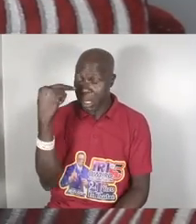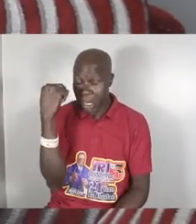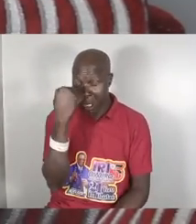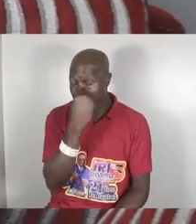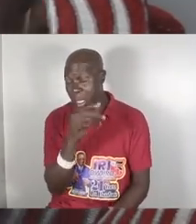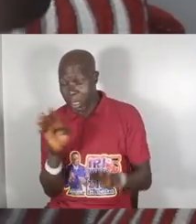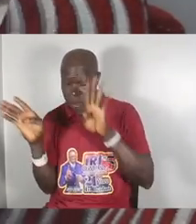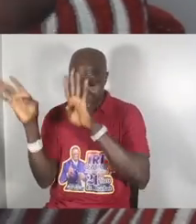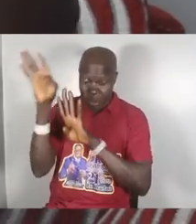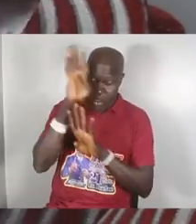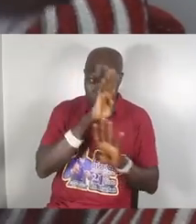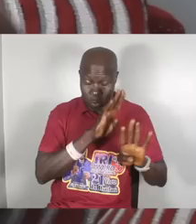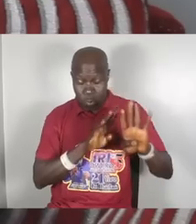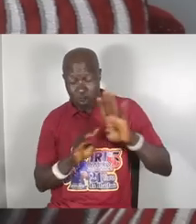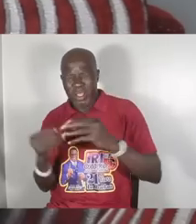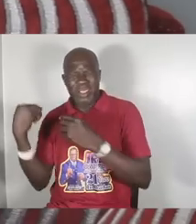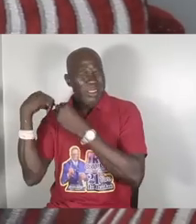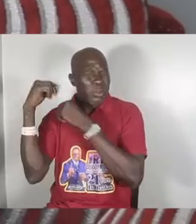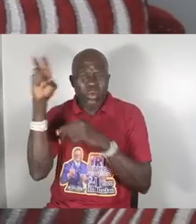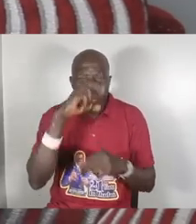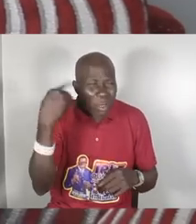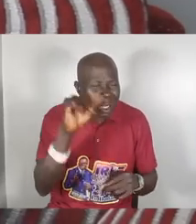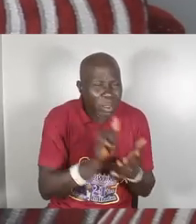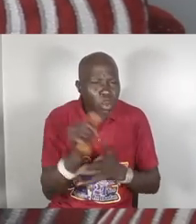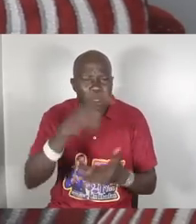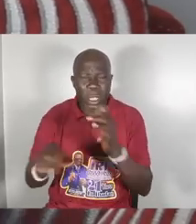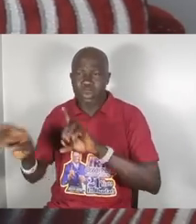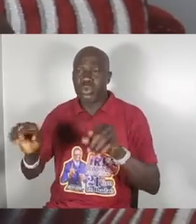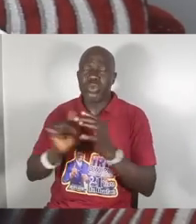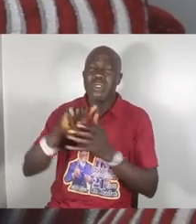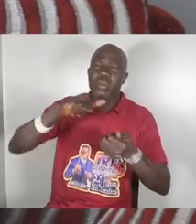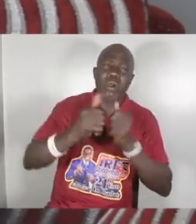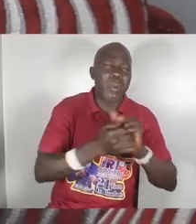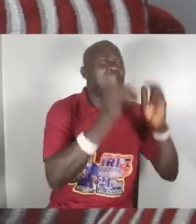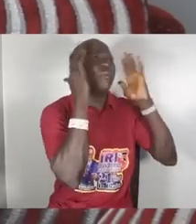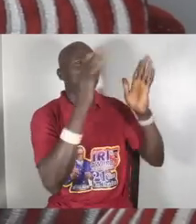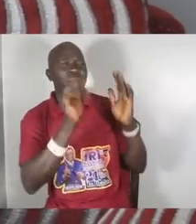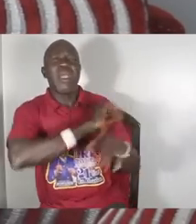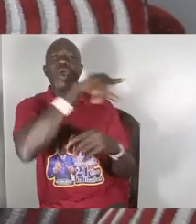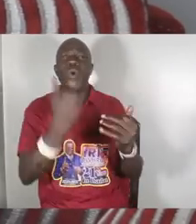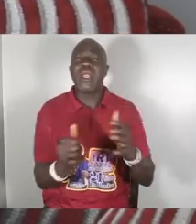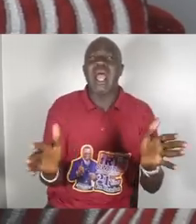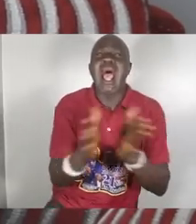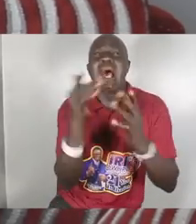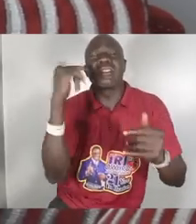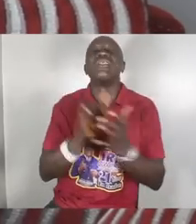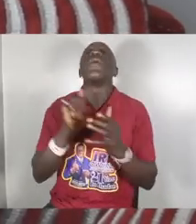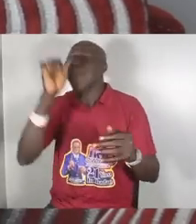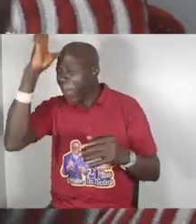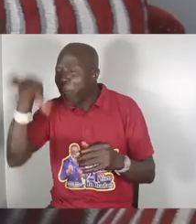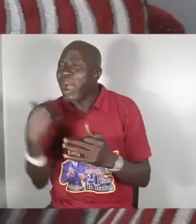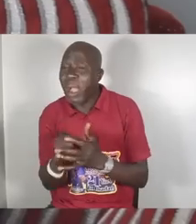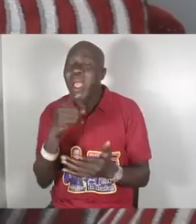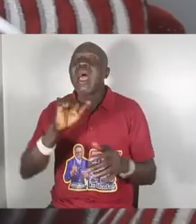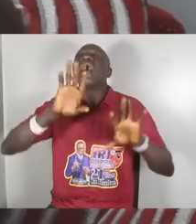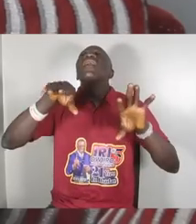has been disturbed. Look at what he has. In fact, the problem he has been when they ask him a question, when